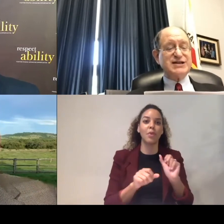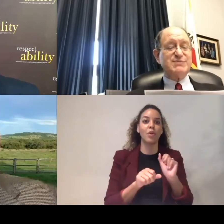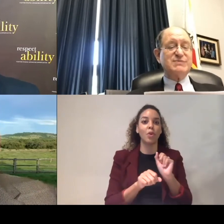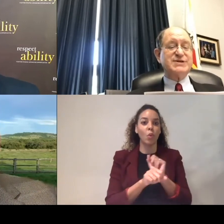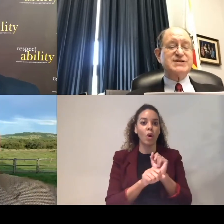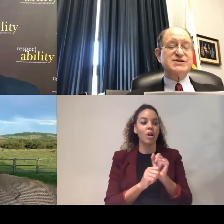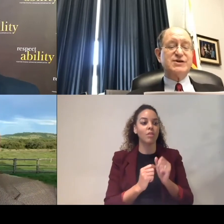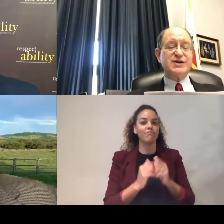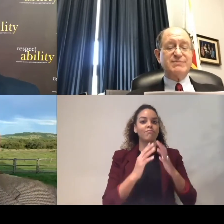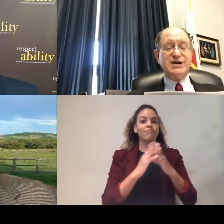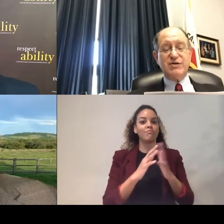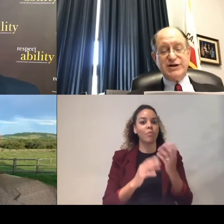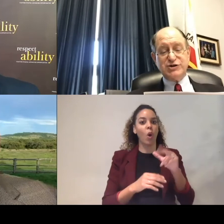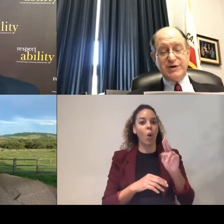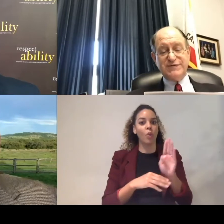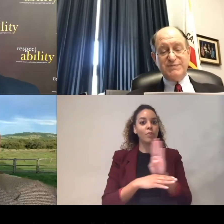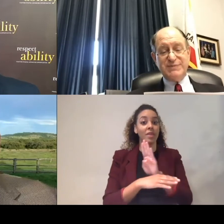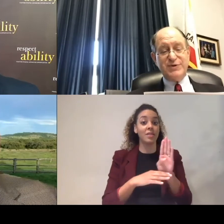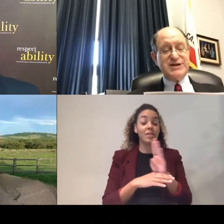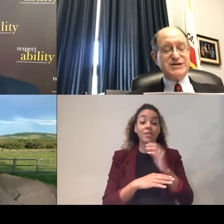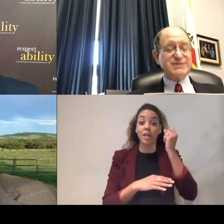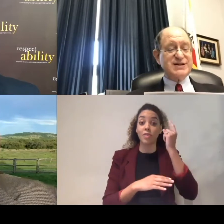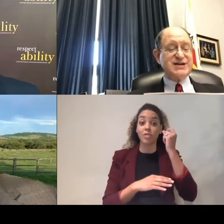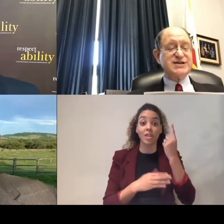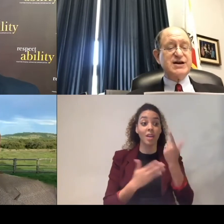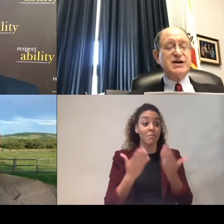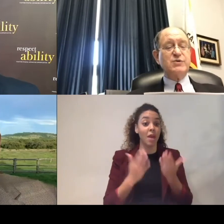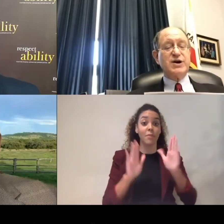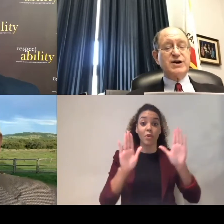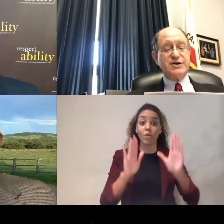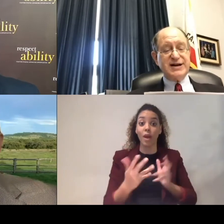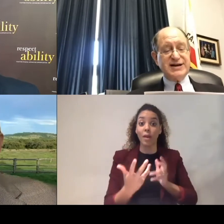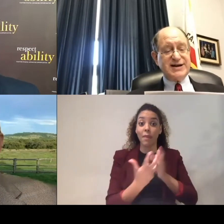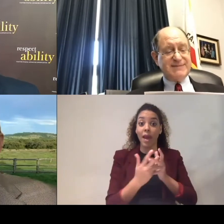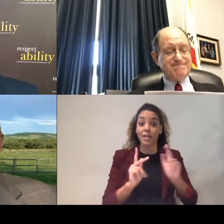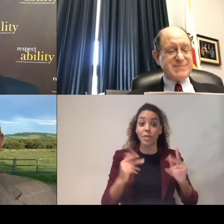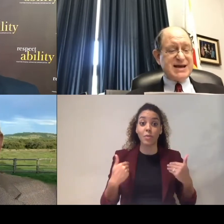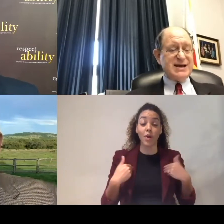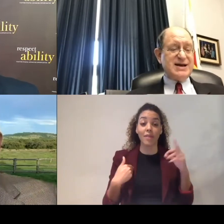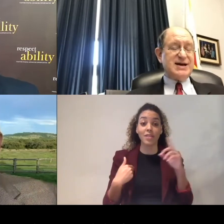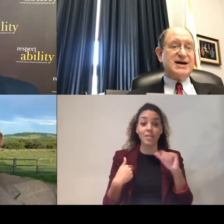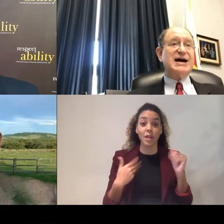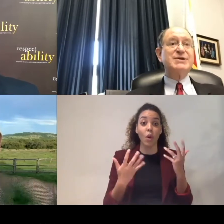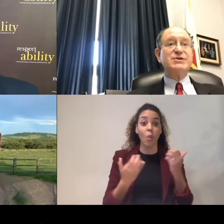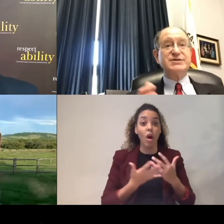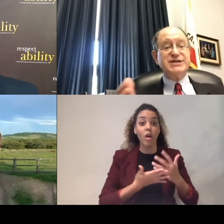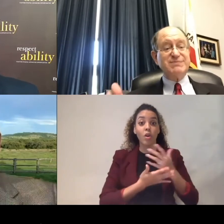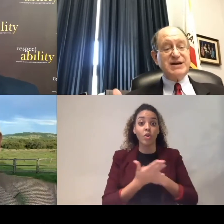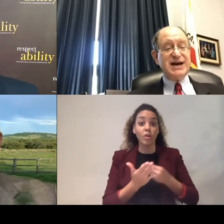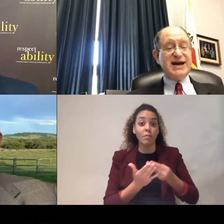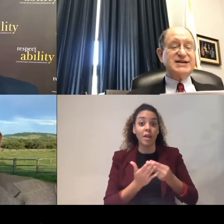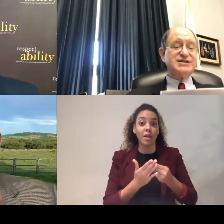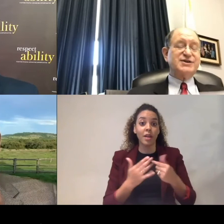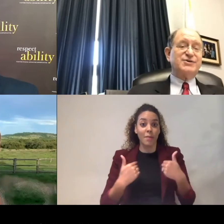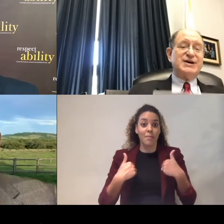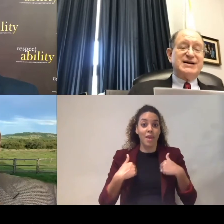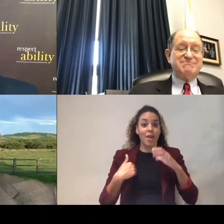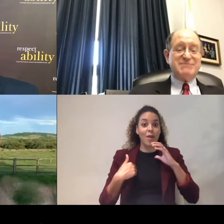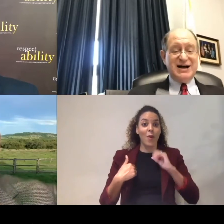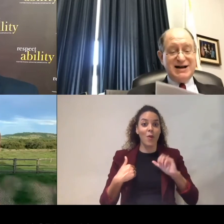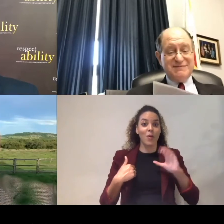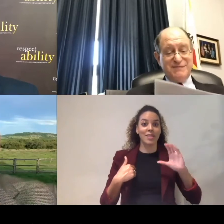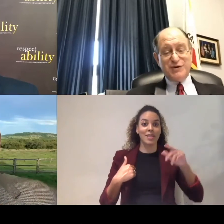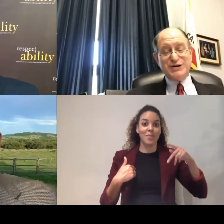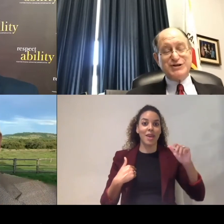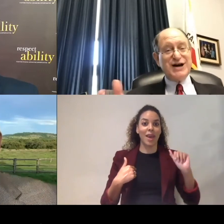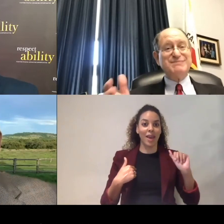being a small business owner can be a great choice for people with disabilities who want to earn an income. I'm an old CPA, so